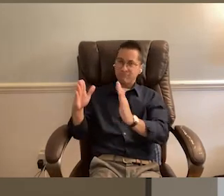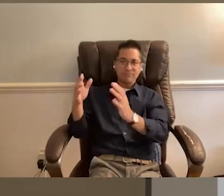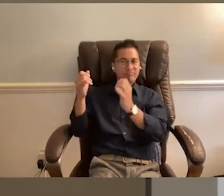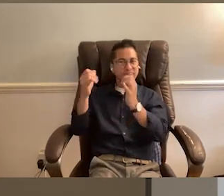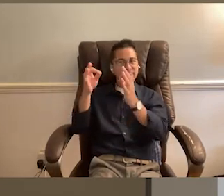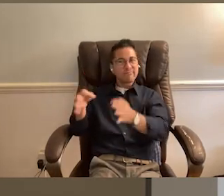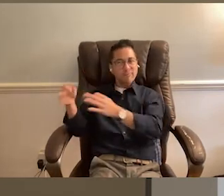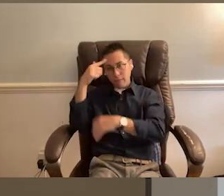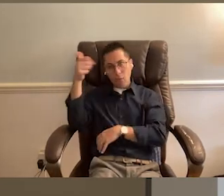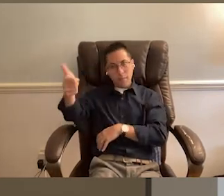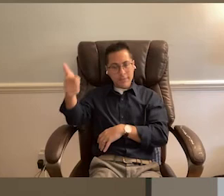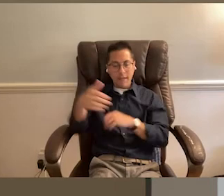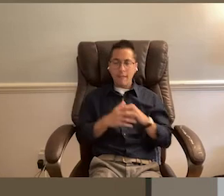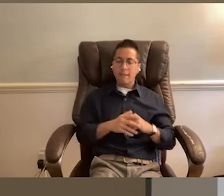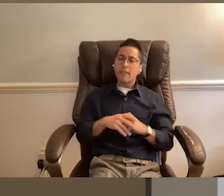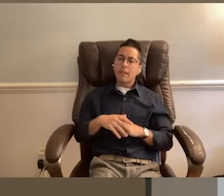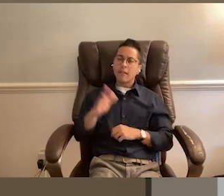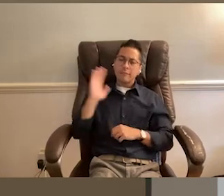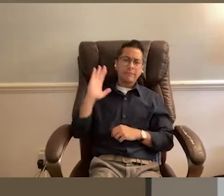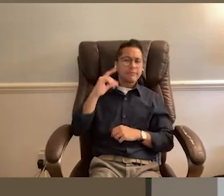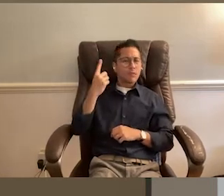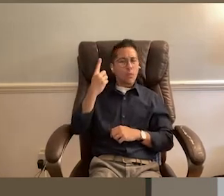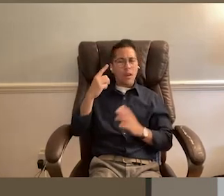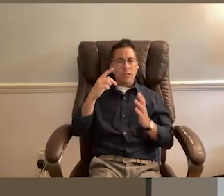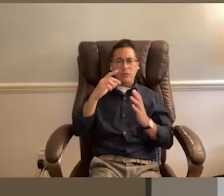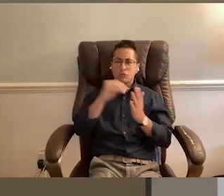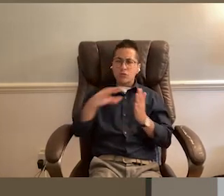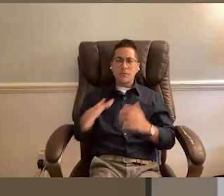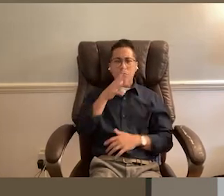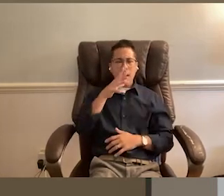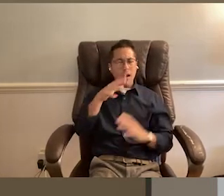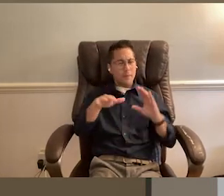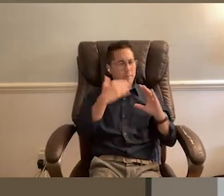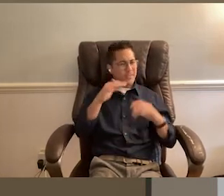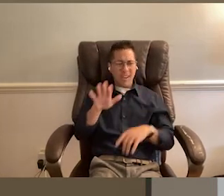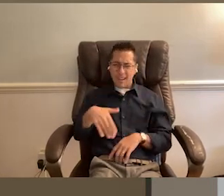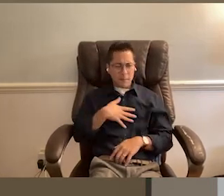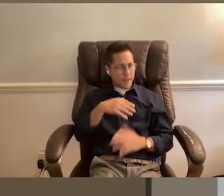also, they can call, email us, come into the office at any point. With COVID, we've been